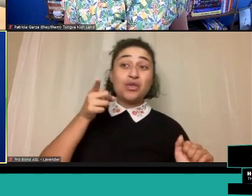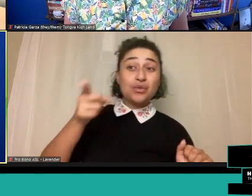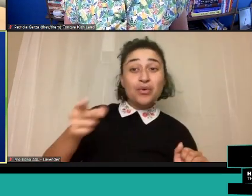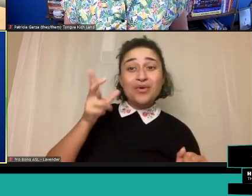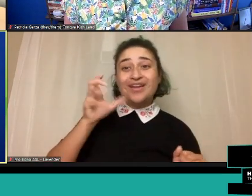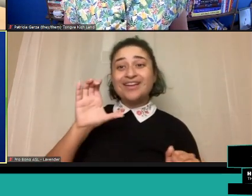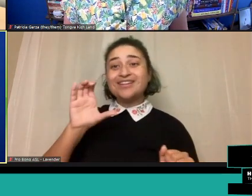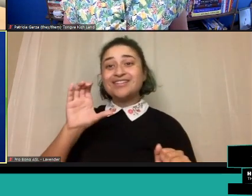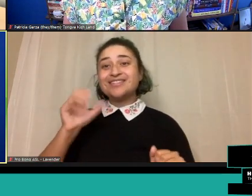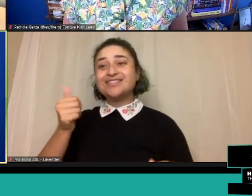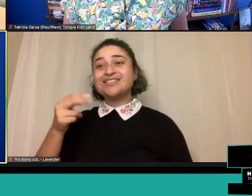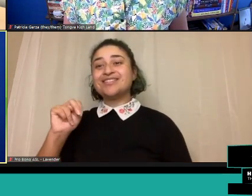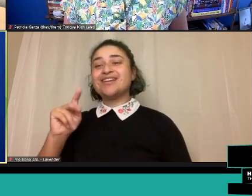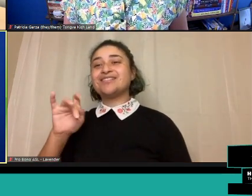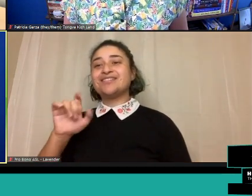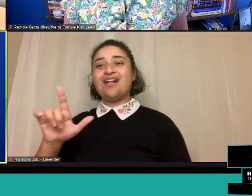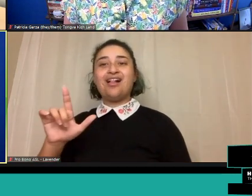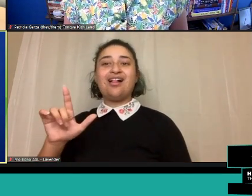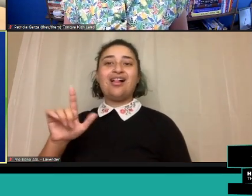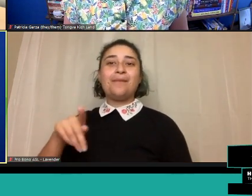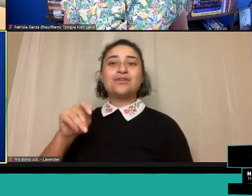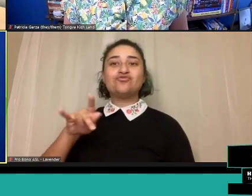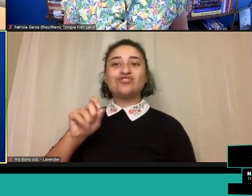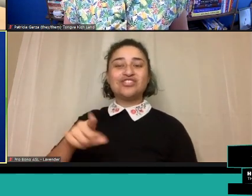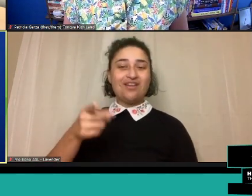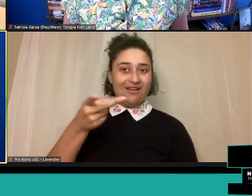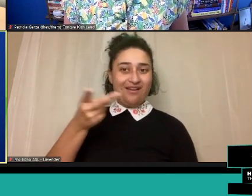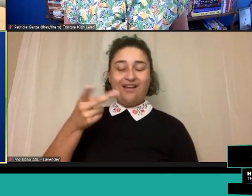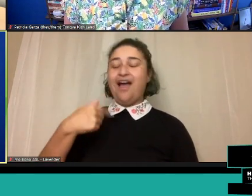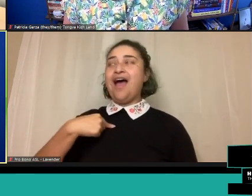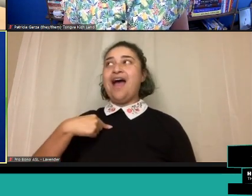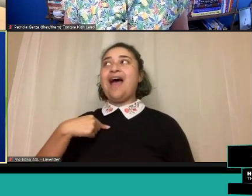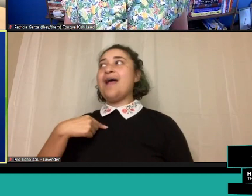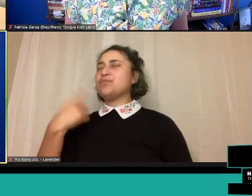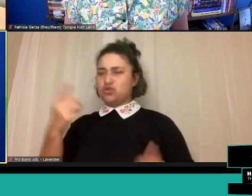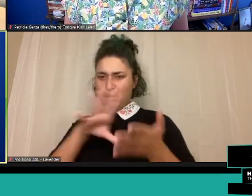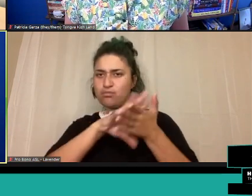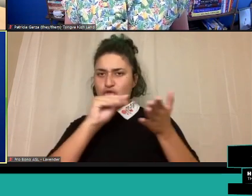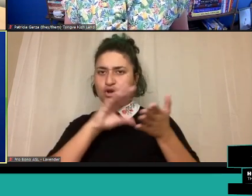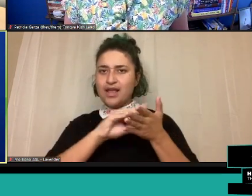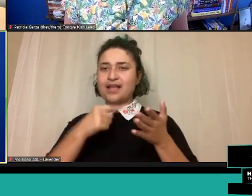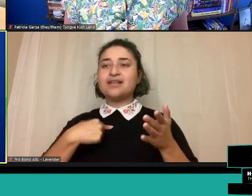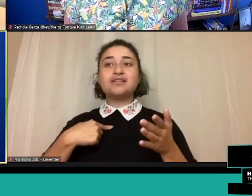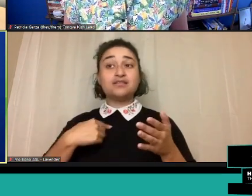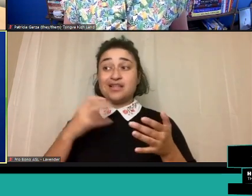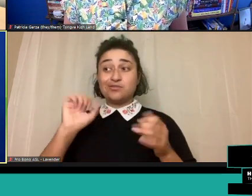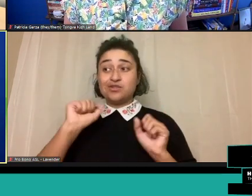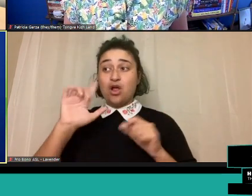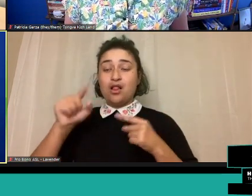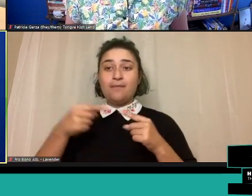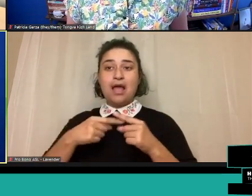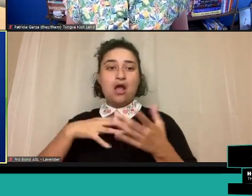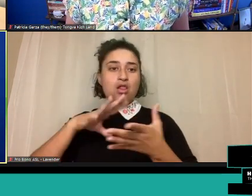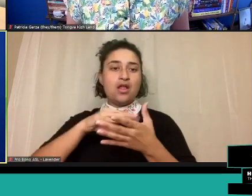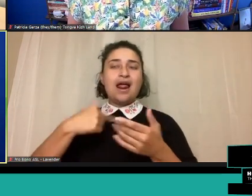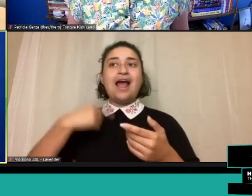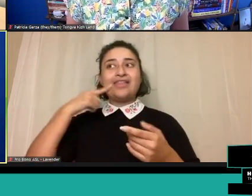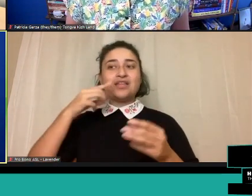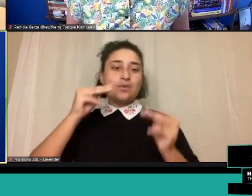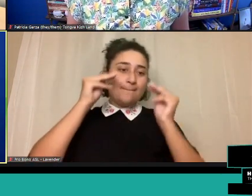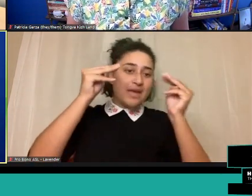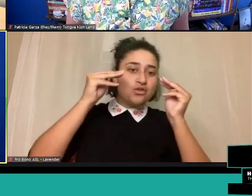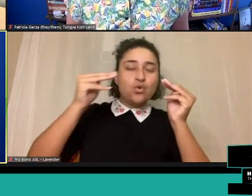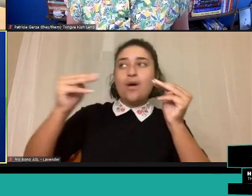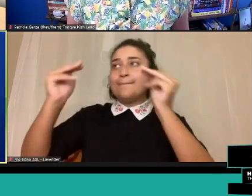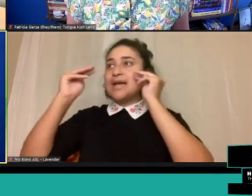always learning. And that's what it's about, right? Learning from each other. I think mm-hmm. that's one of the things, the mentor-mentee relationship is something that